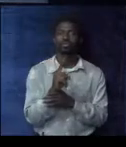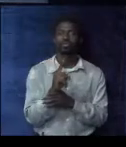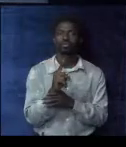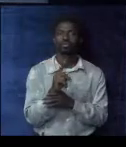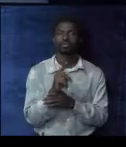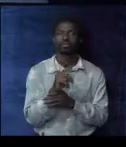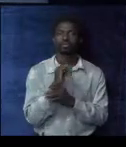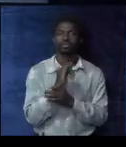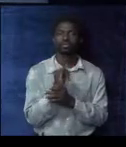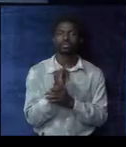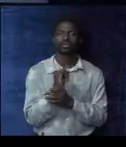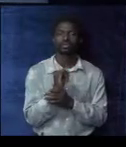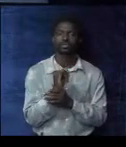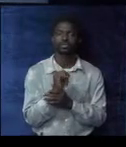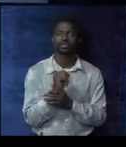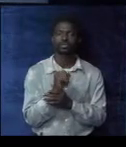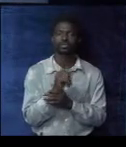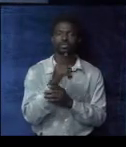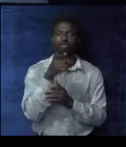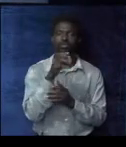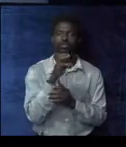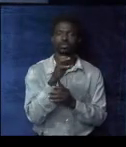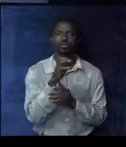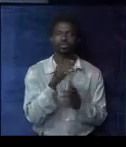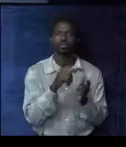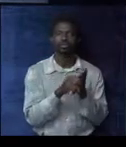of 1 is